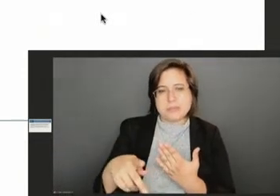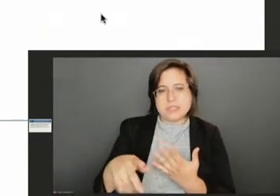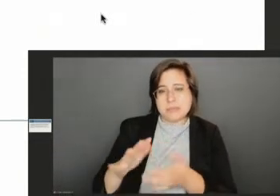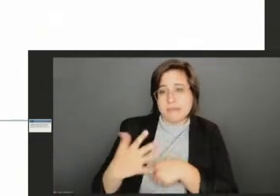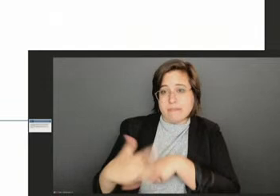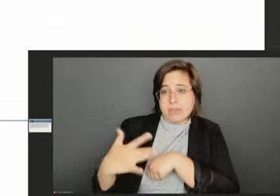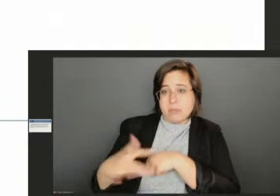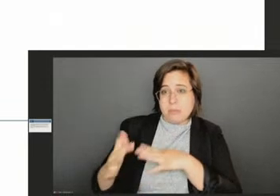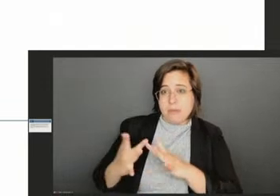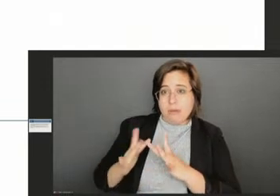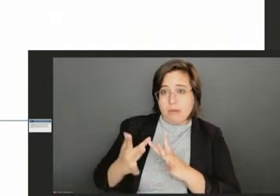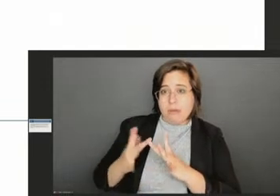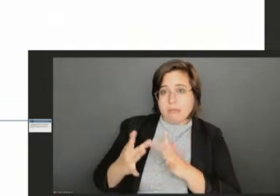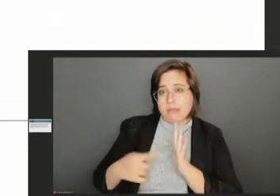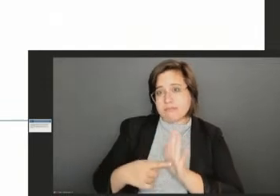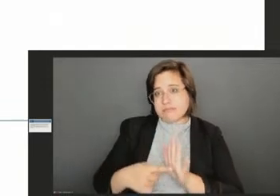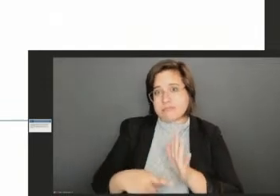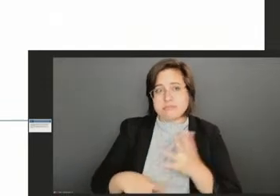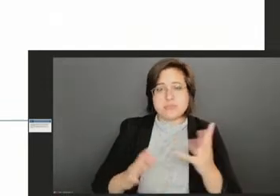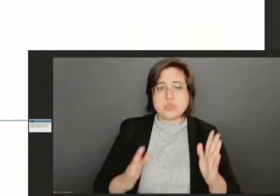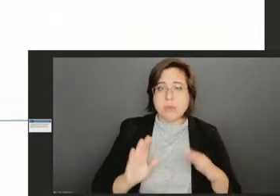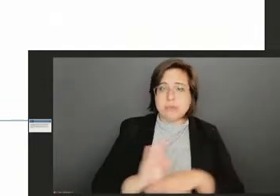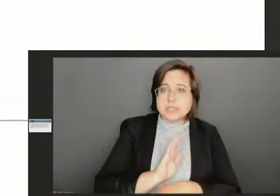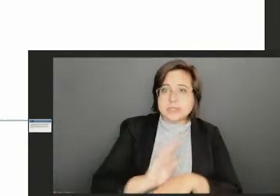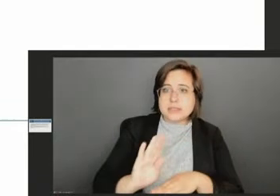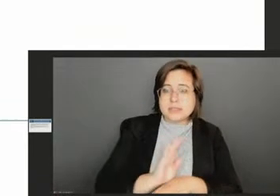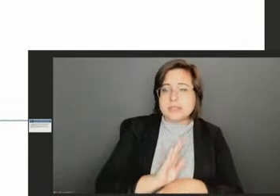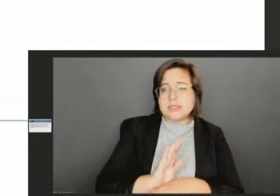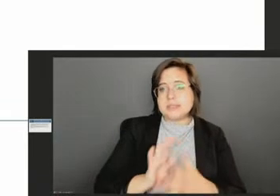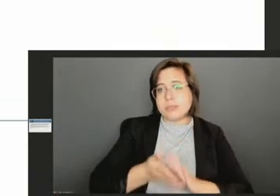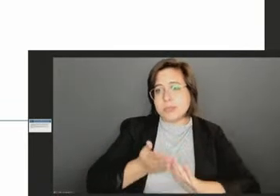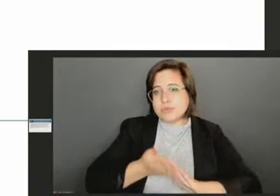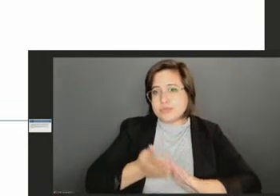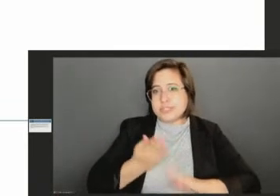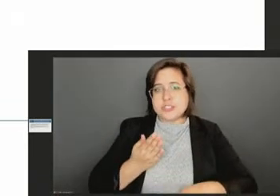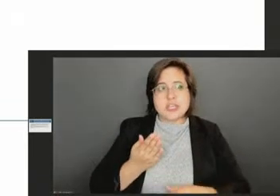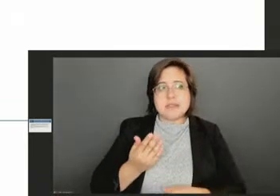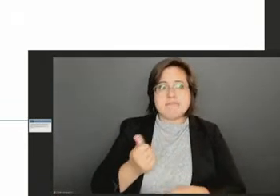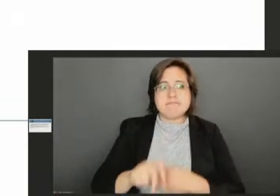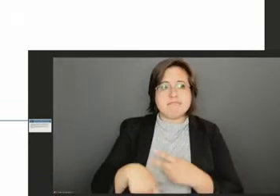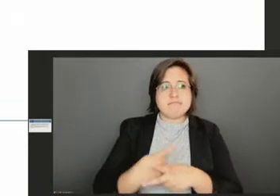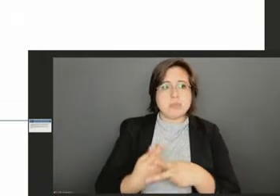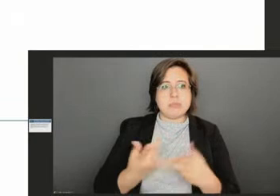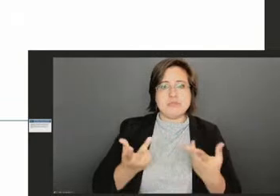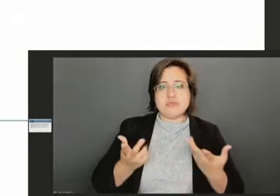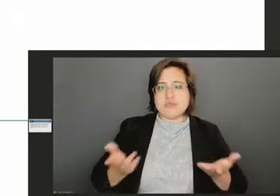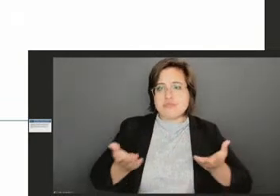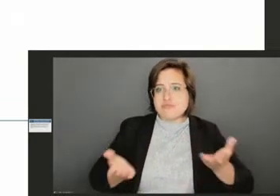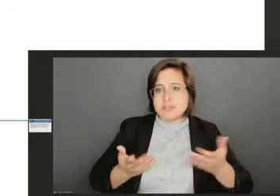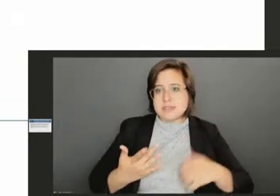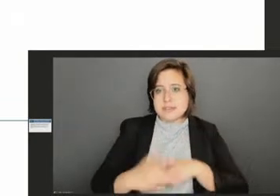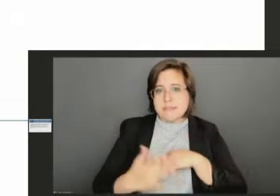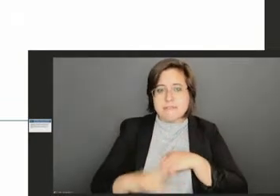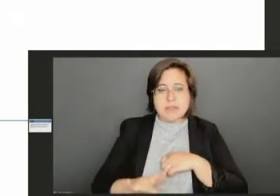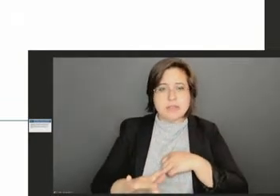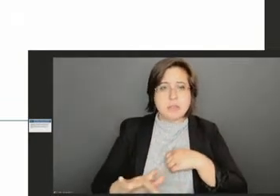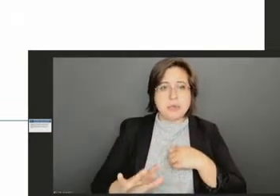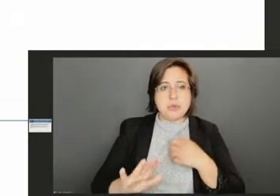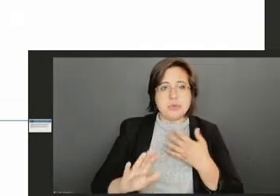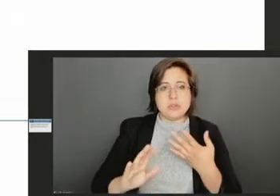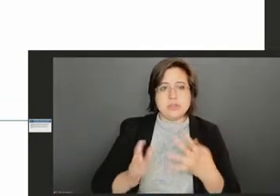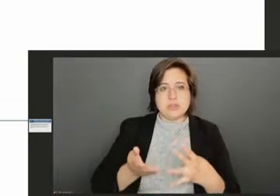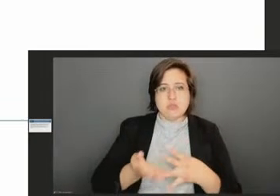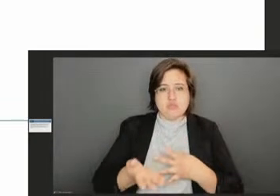available online, such as Small Business Administration, any kind of services that are available to them about financial